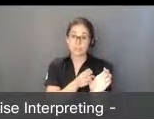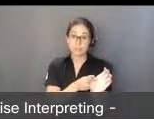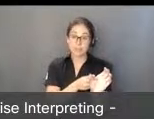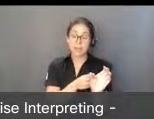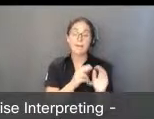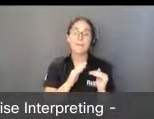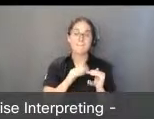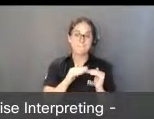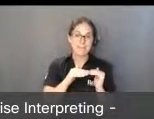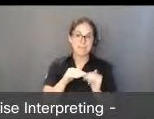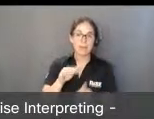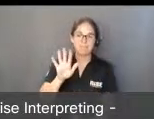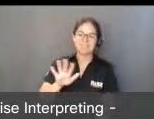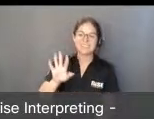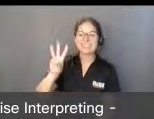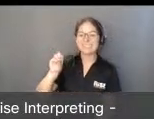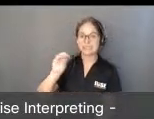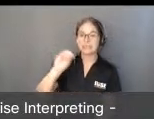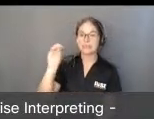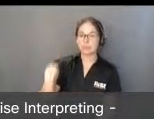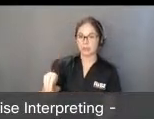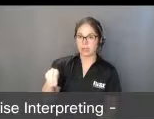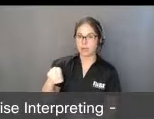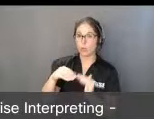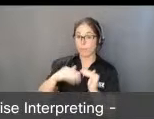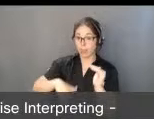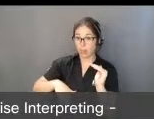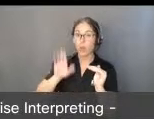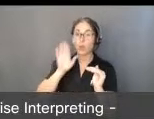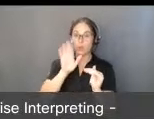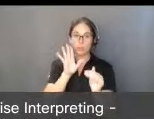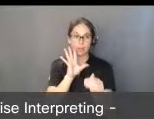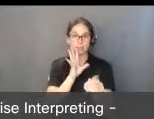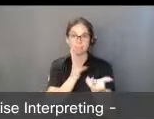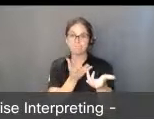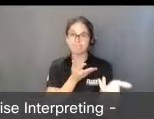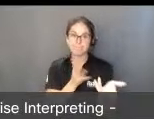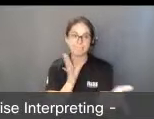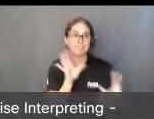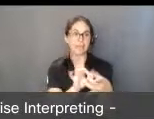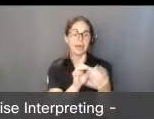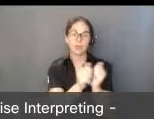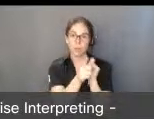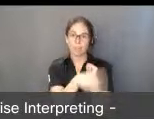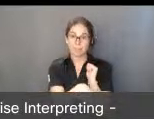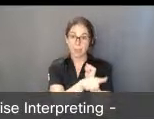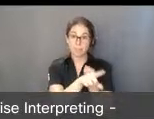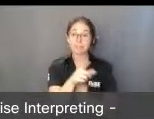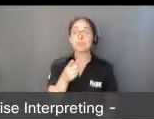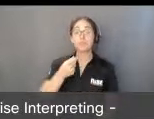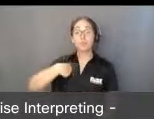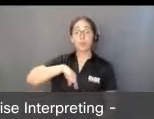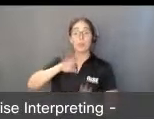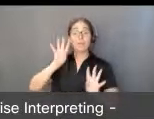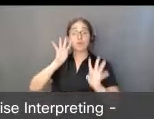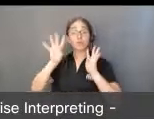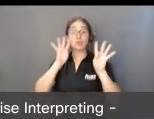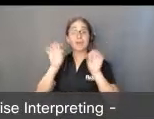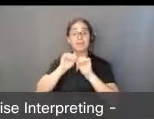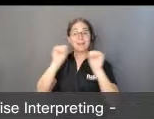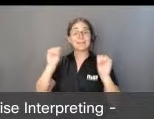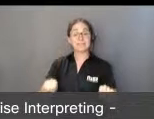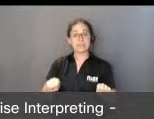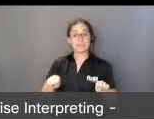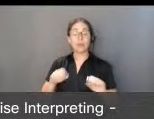with the minimum of that 60% threshold. Now, part of the discussion we had is that we have created a system in order to fulfill